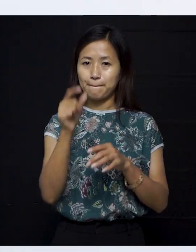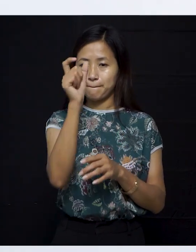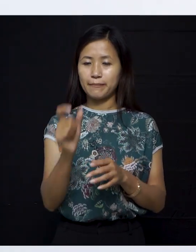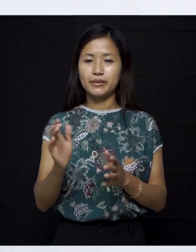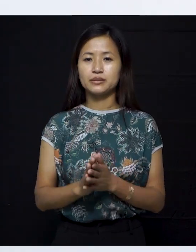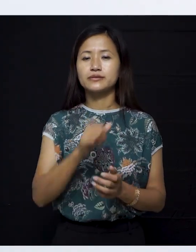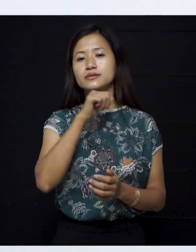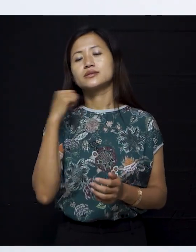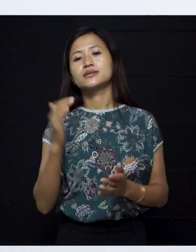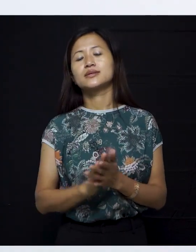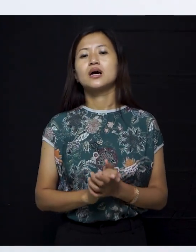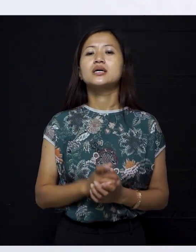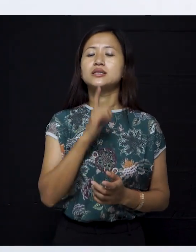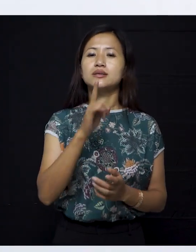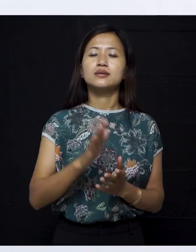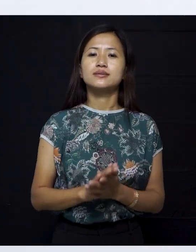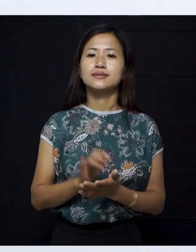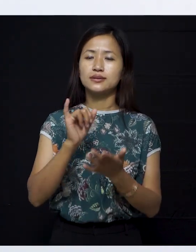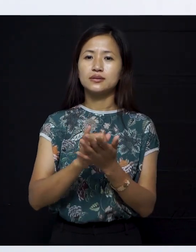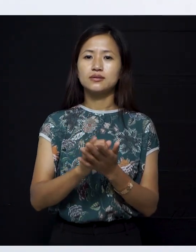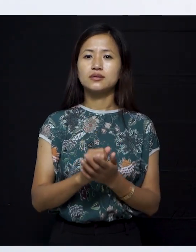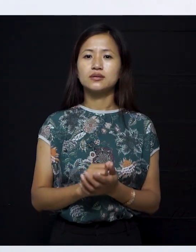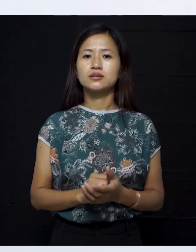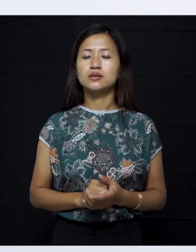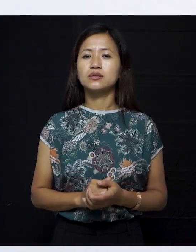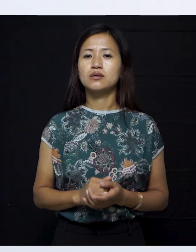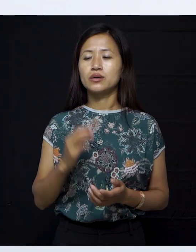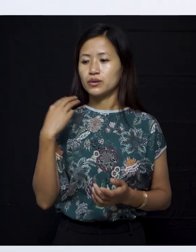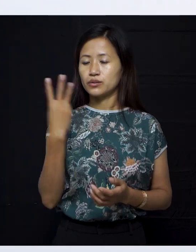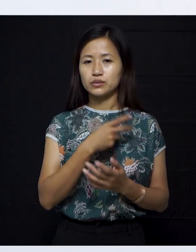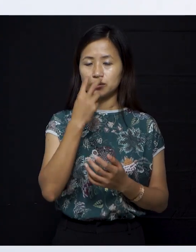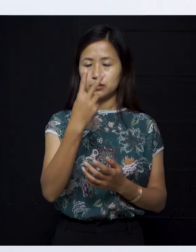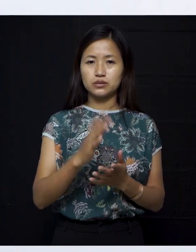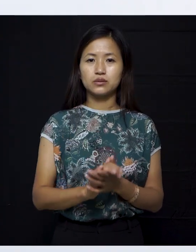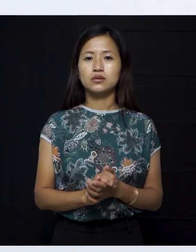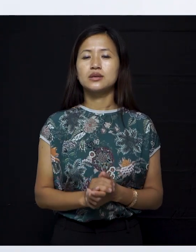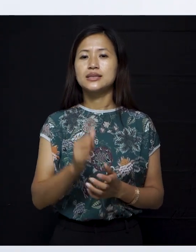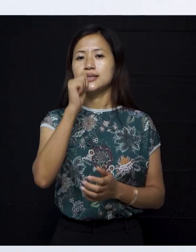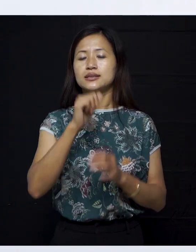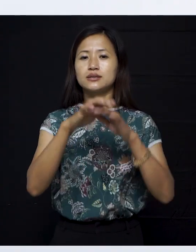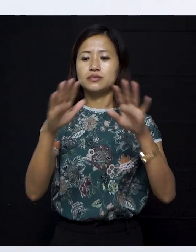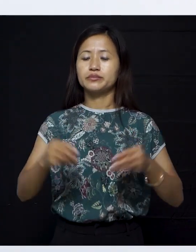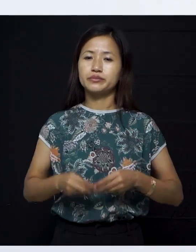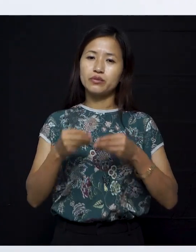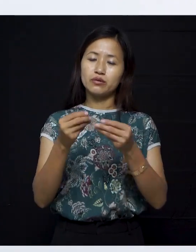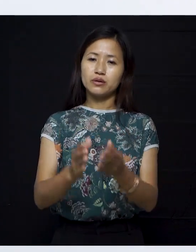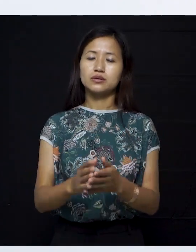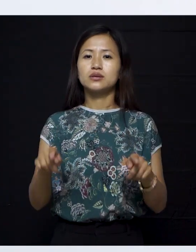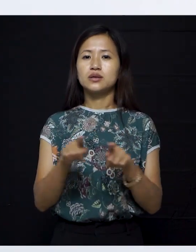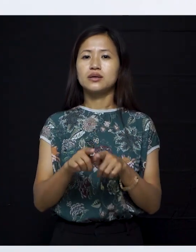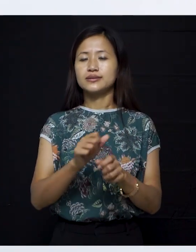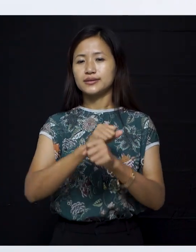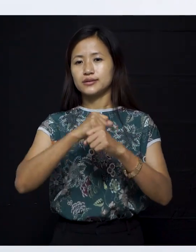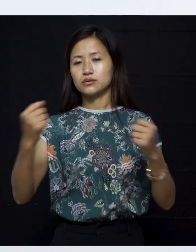the sea. And so she says that the sea, not she says, we saw that the sea is both provider as well as